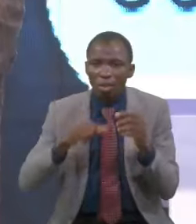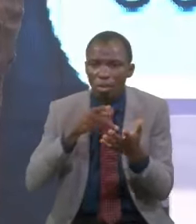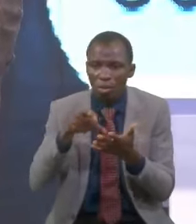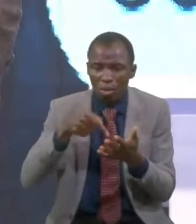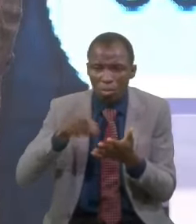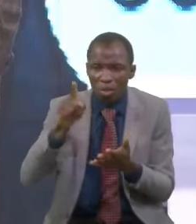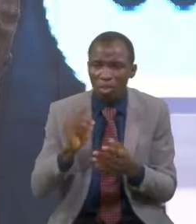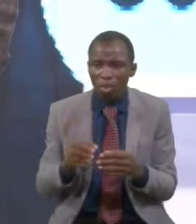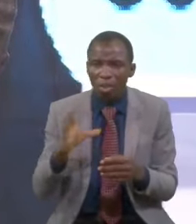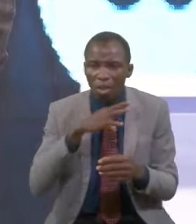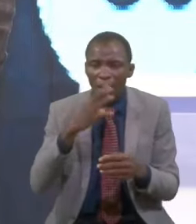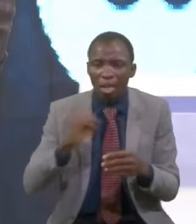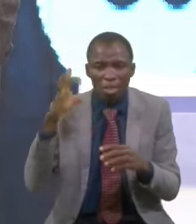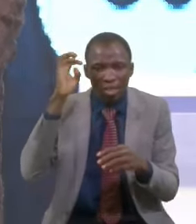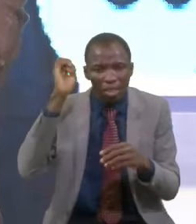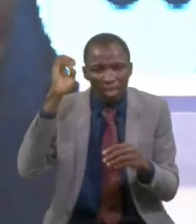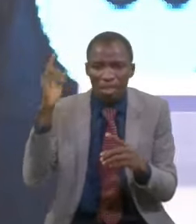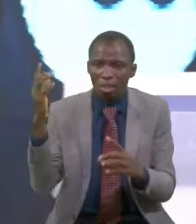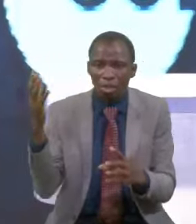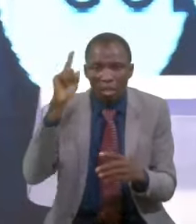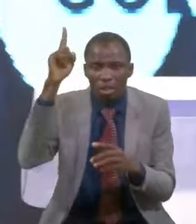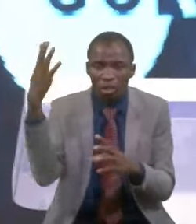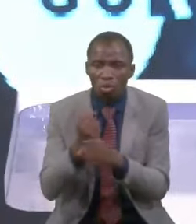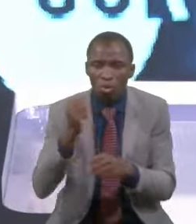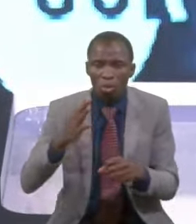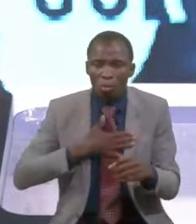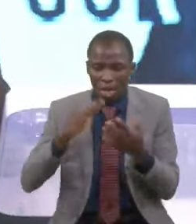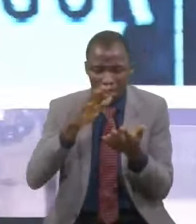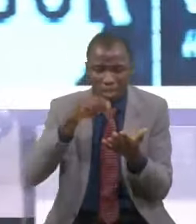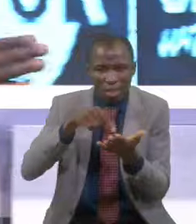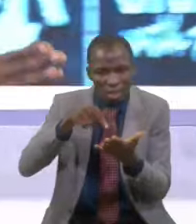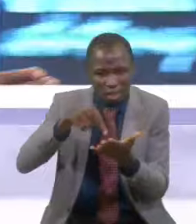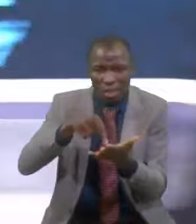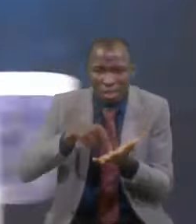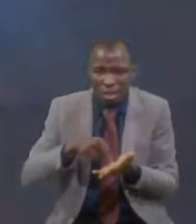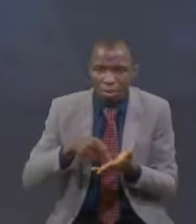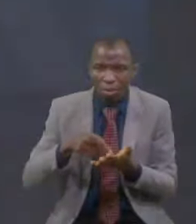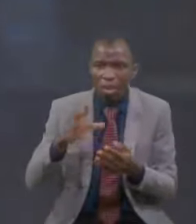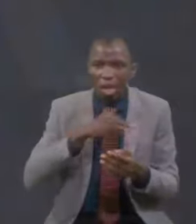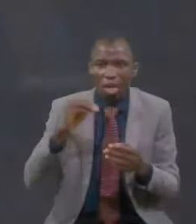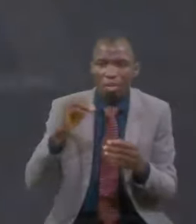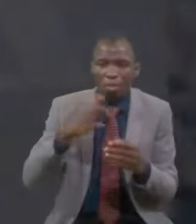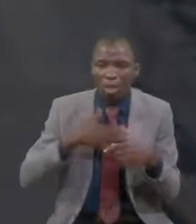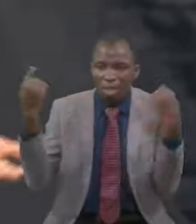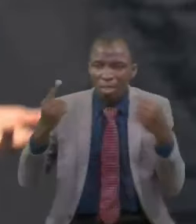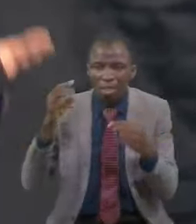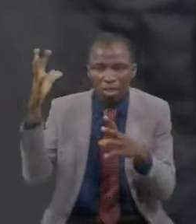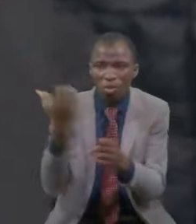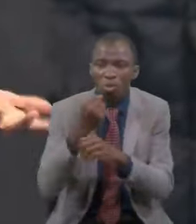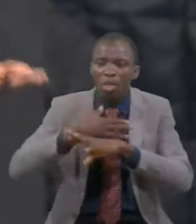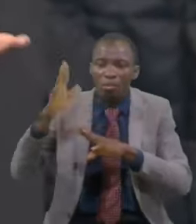And took my sin. And took everything away. So that